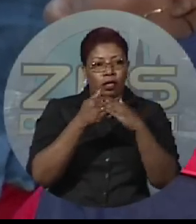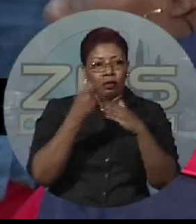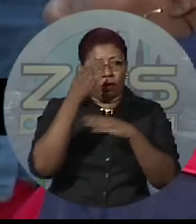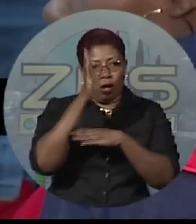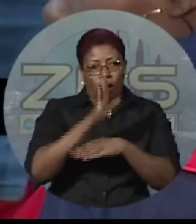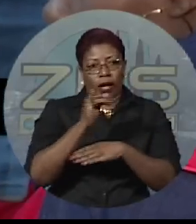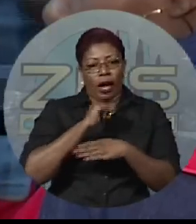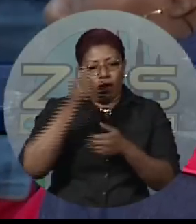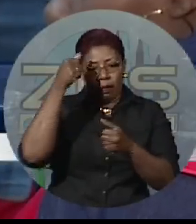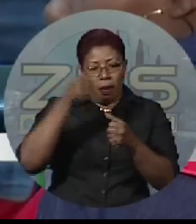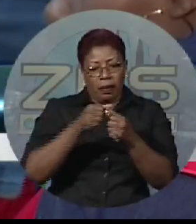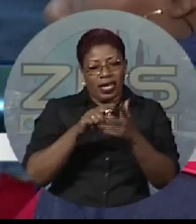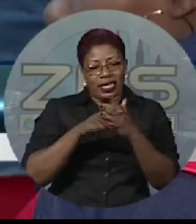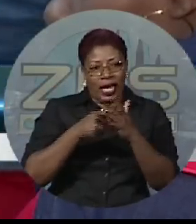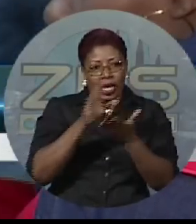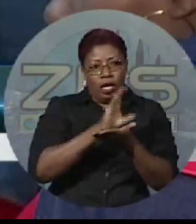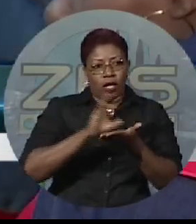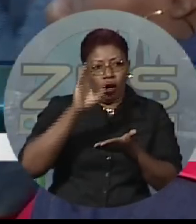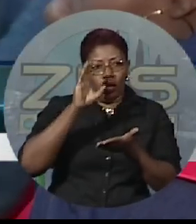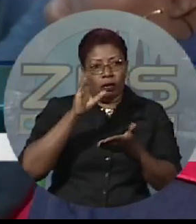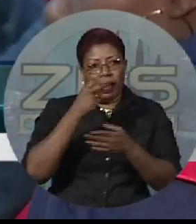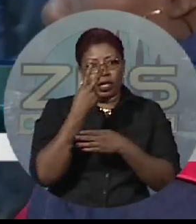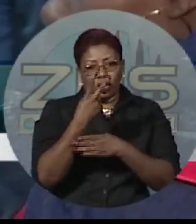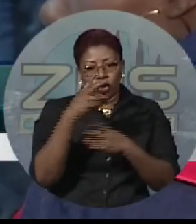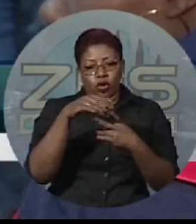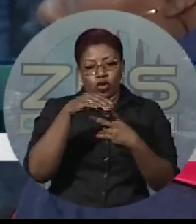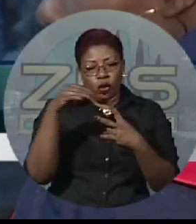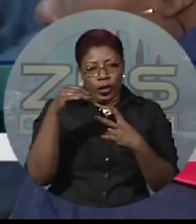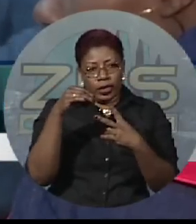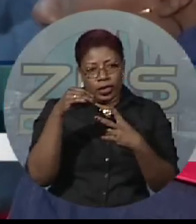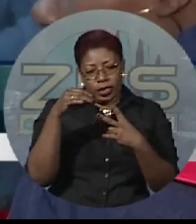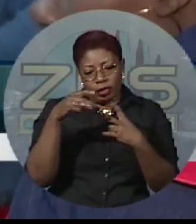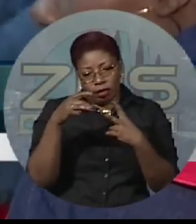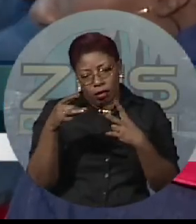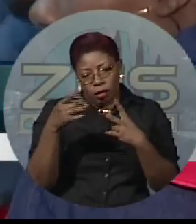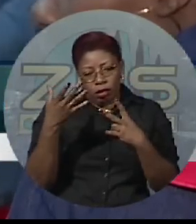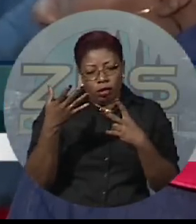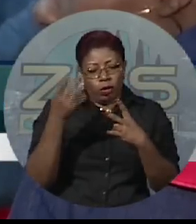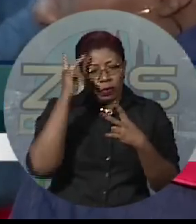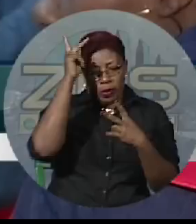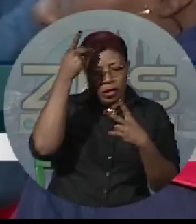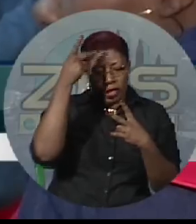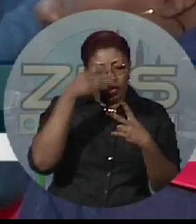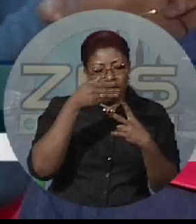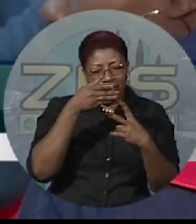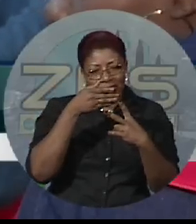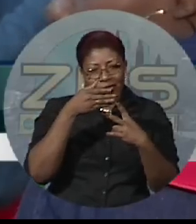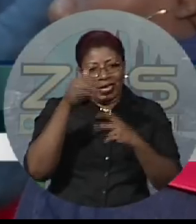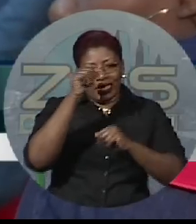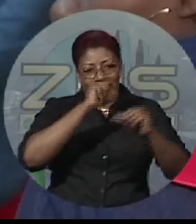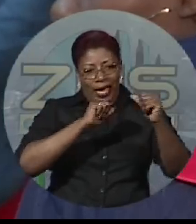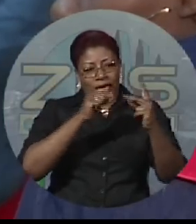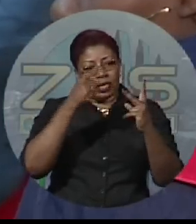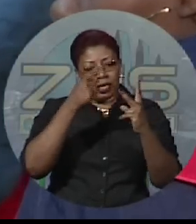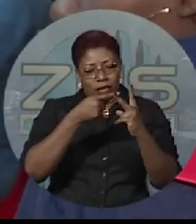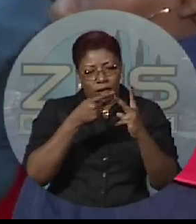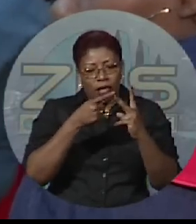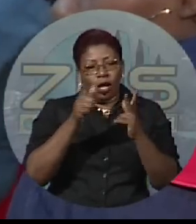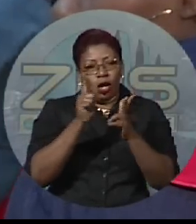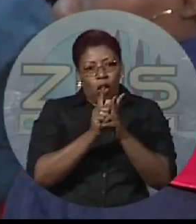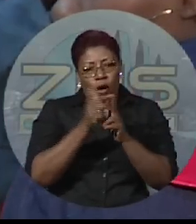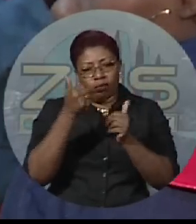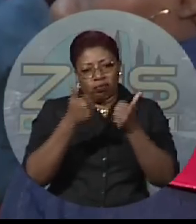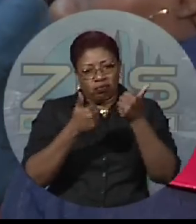started college, and my two choices was political science and law, because